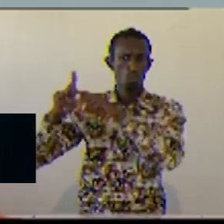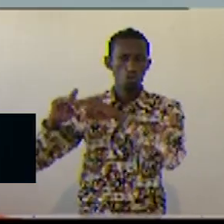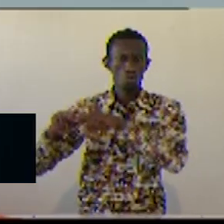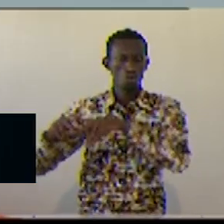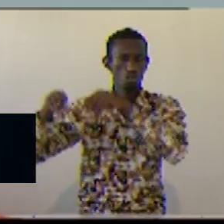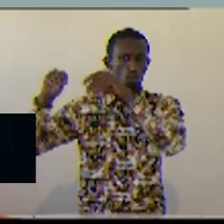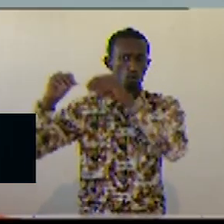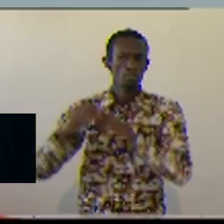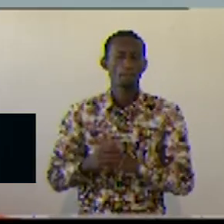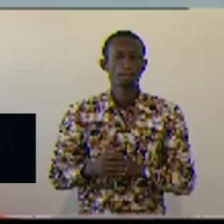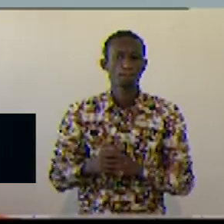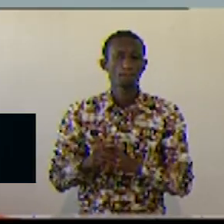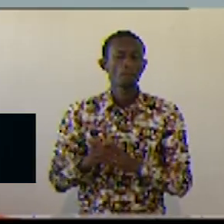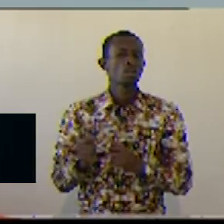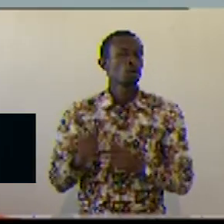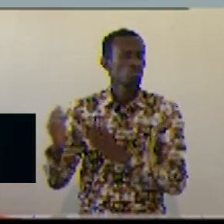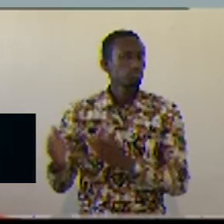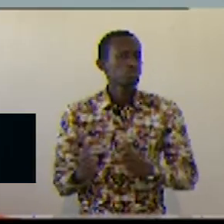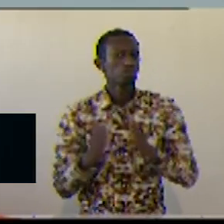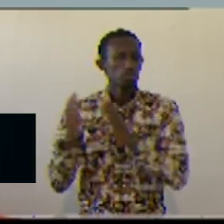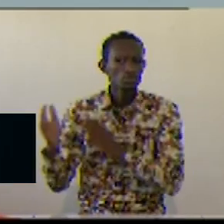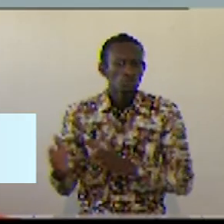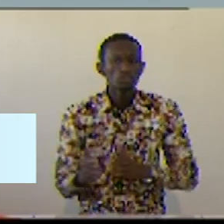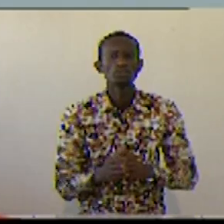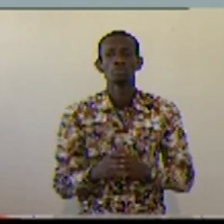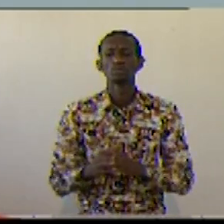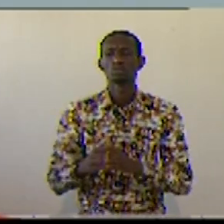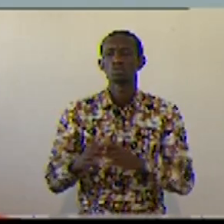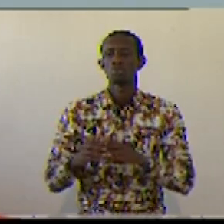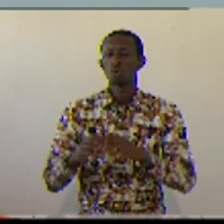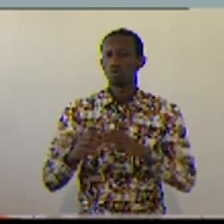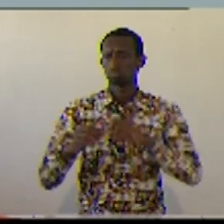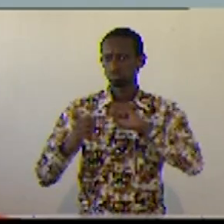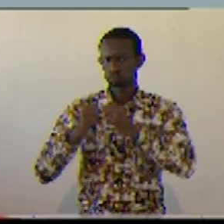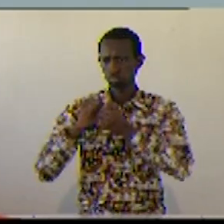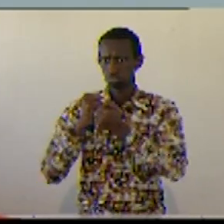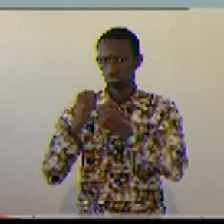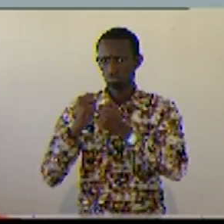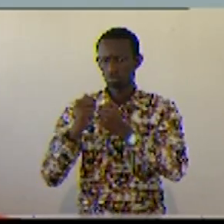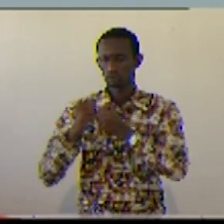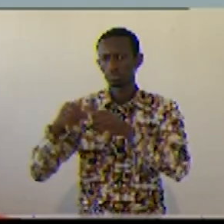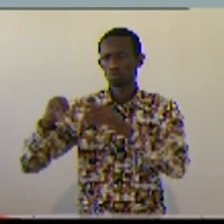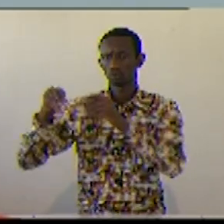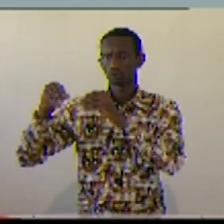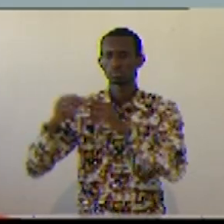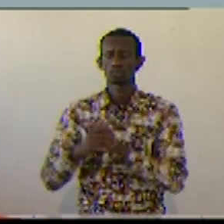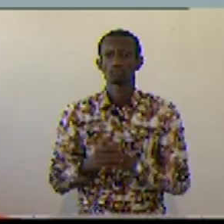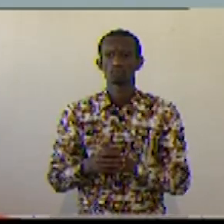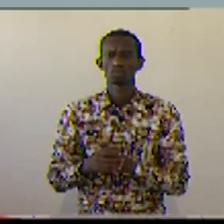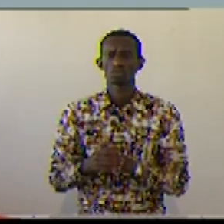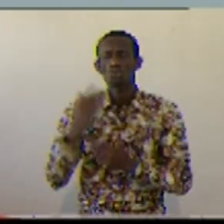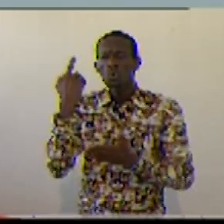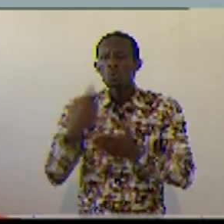called preparation of soluble salts, preparation of salts and identification of ions. So